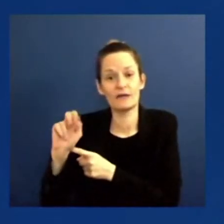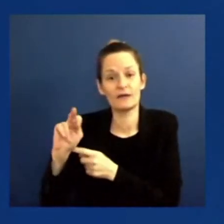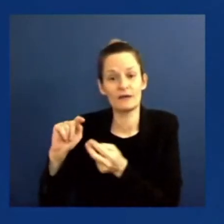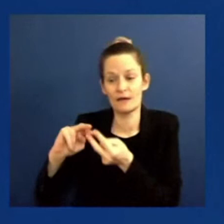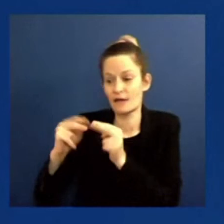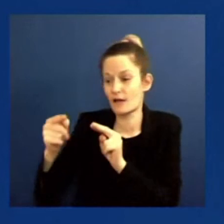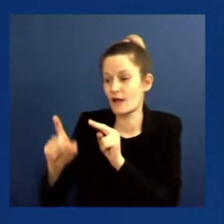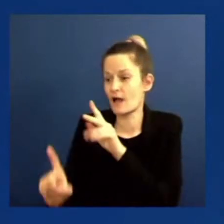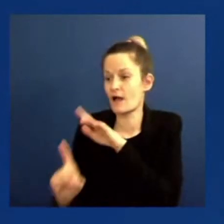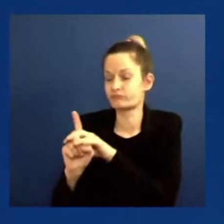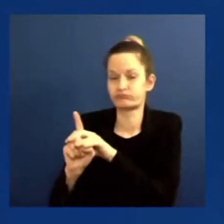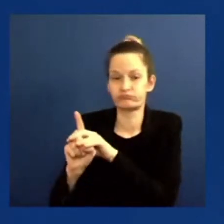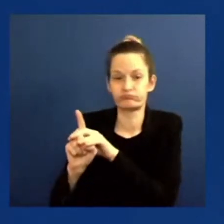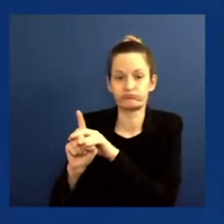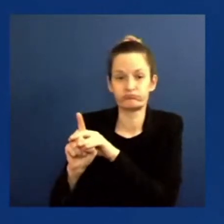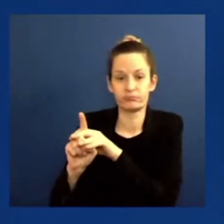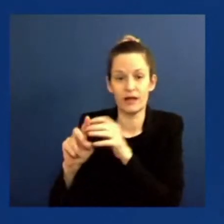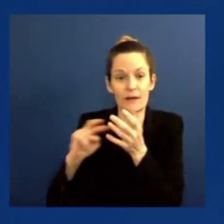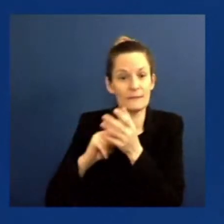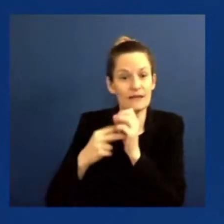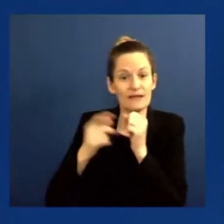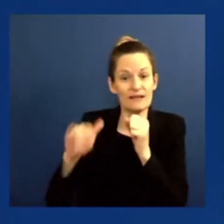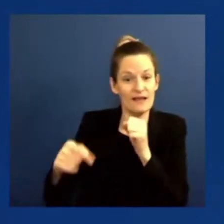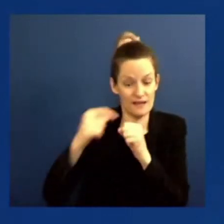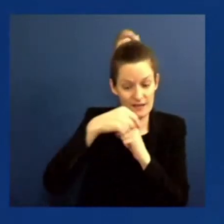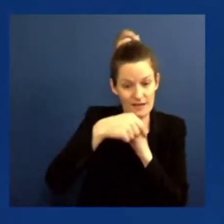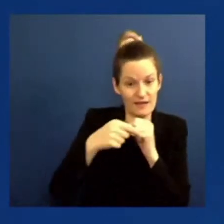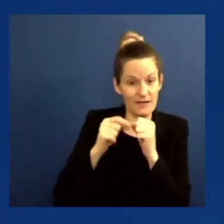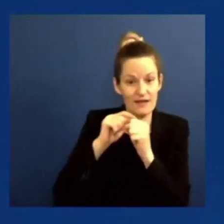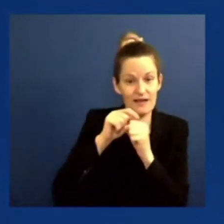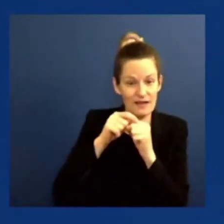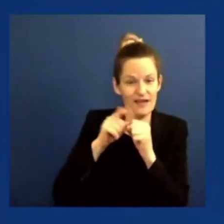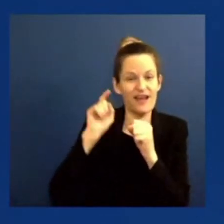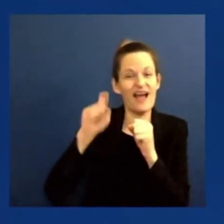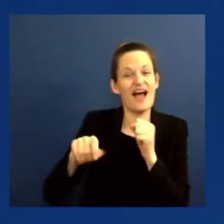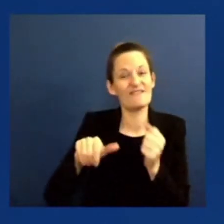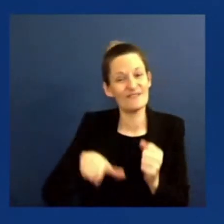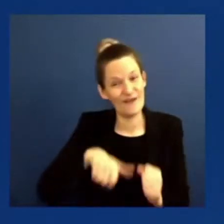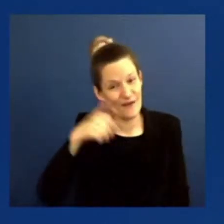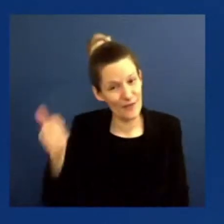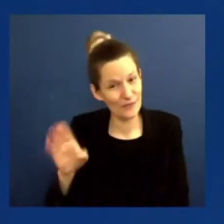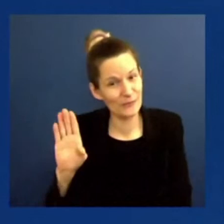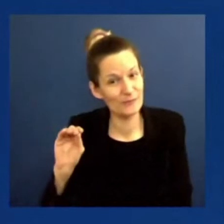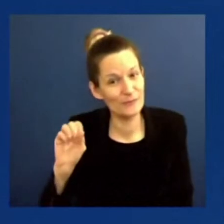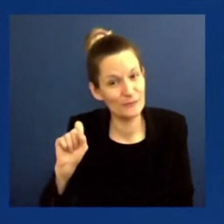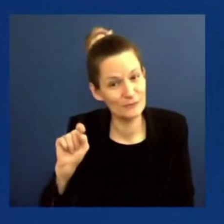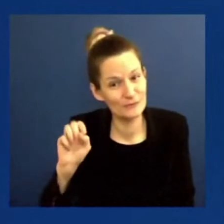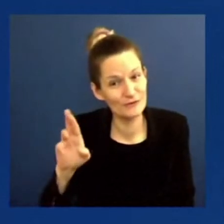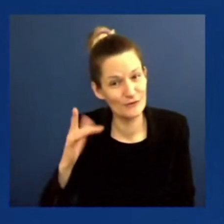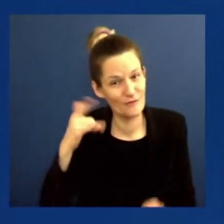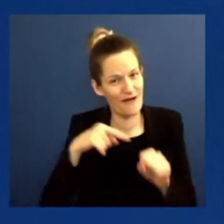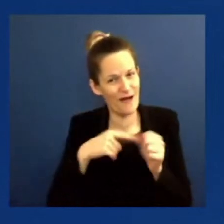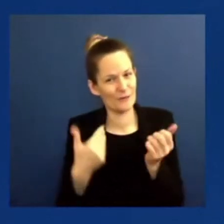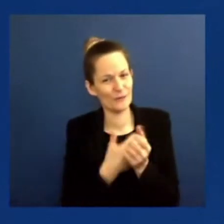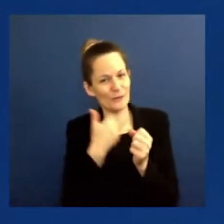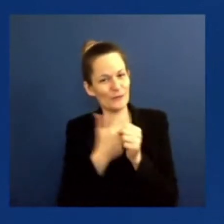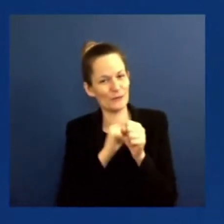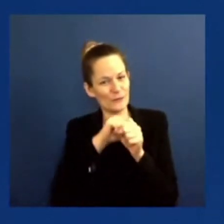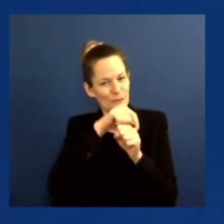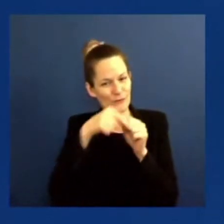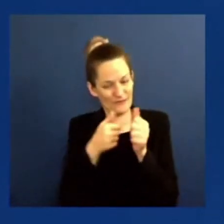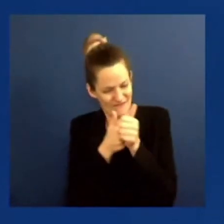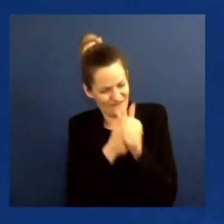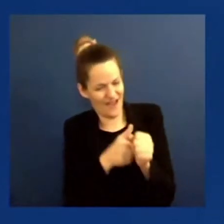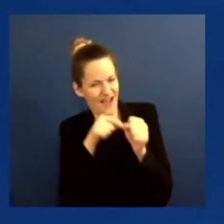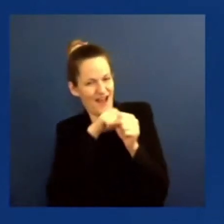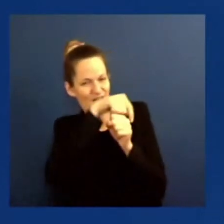boost against a different variant, should provide the protection that Jeff is talking about, where even a new variant, given the